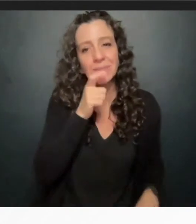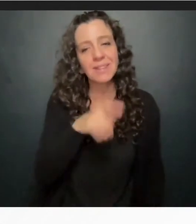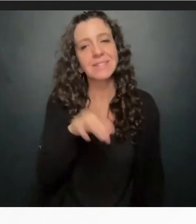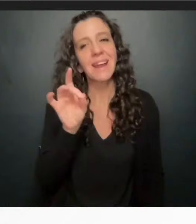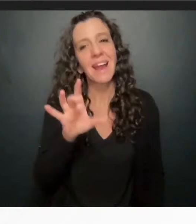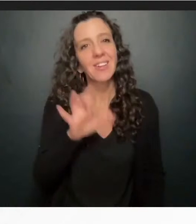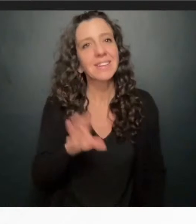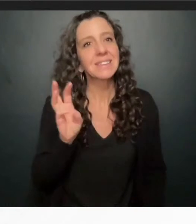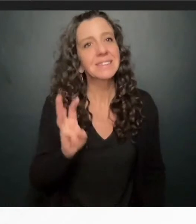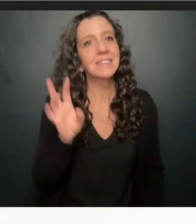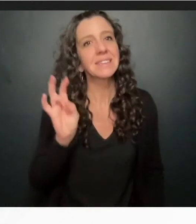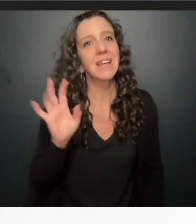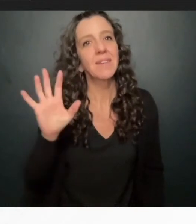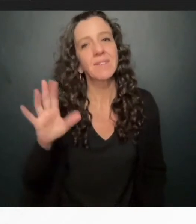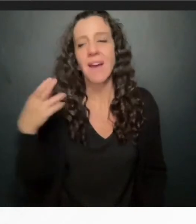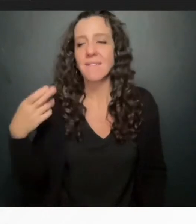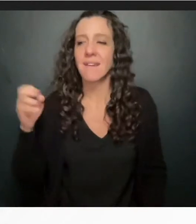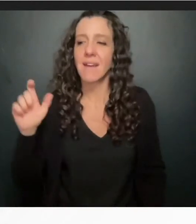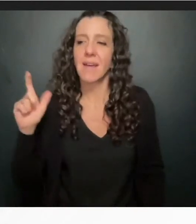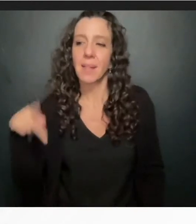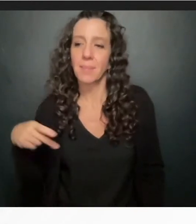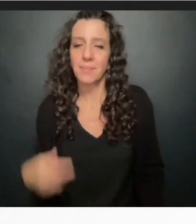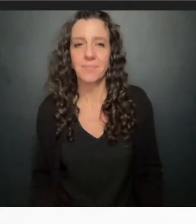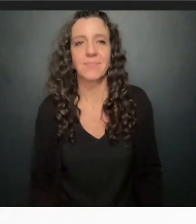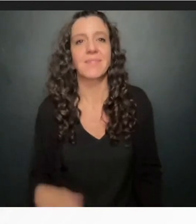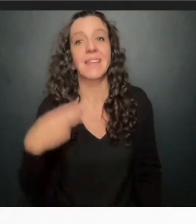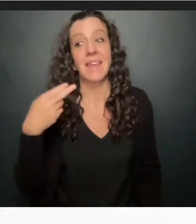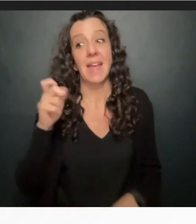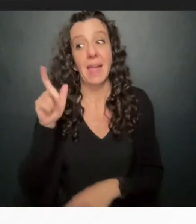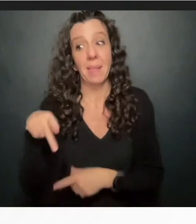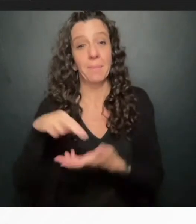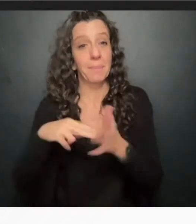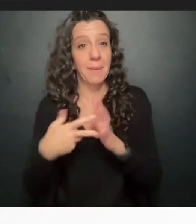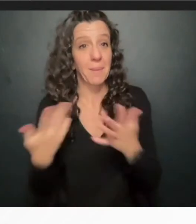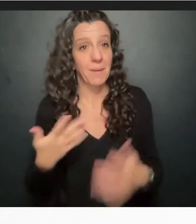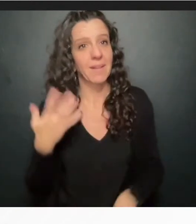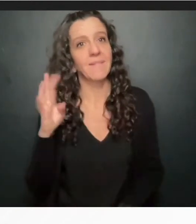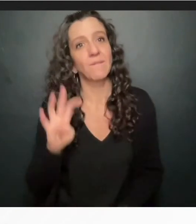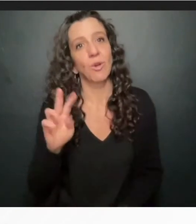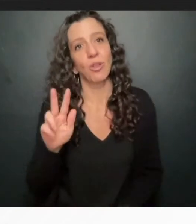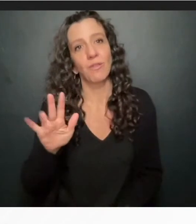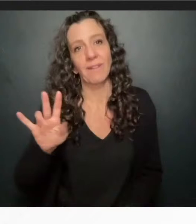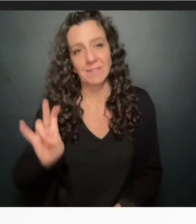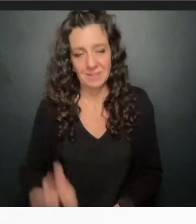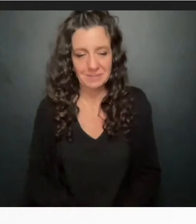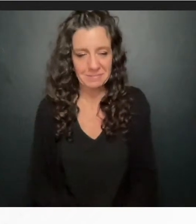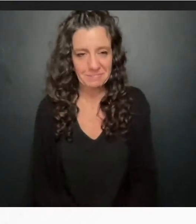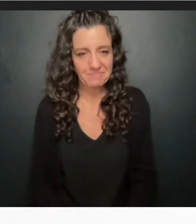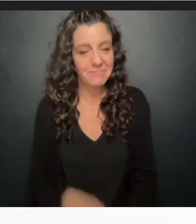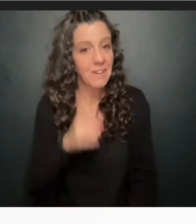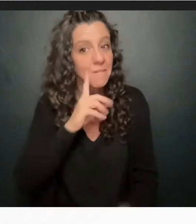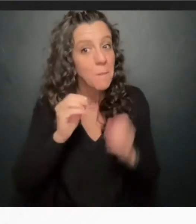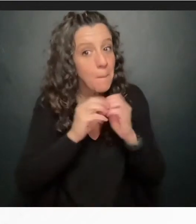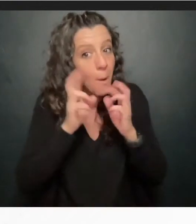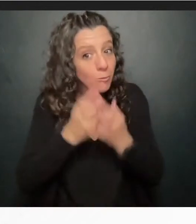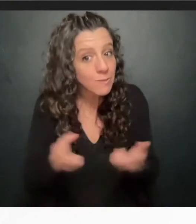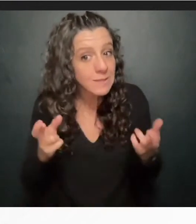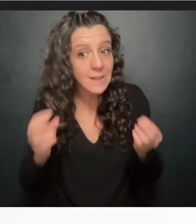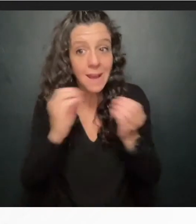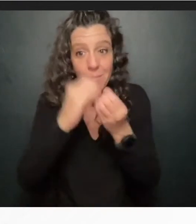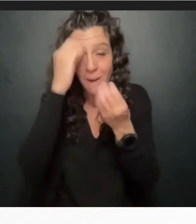800-675-HELP. That is HELP 4357. To find more resources and information